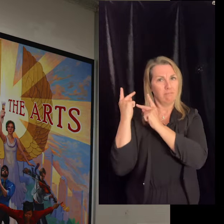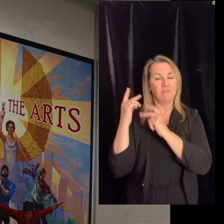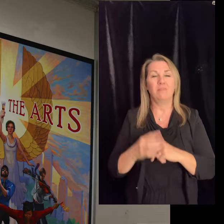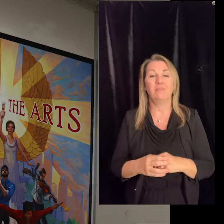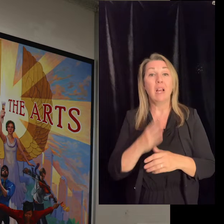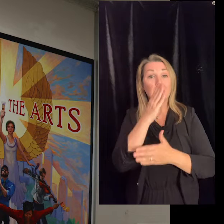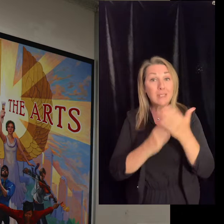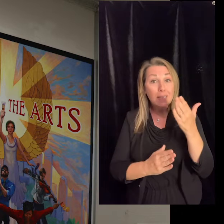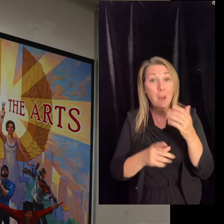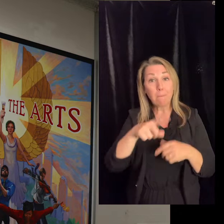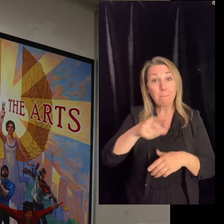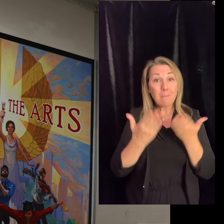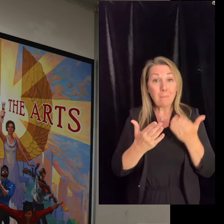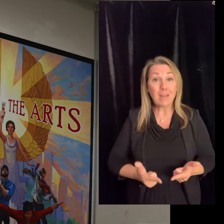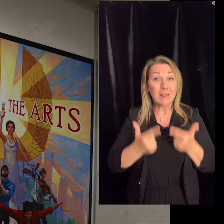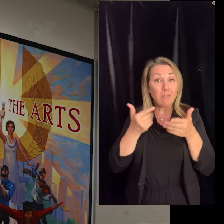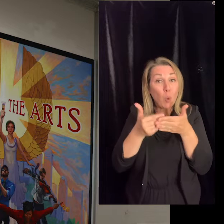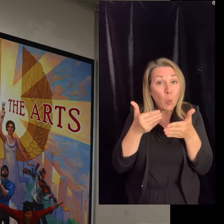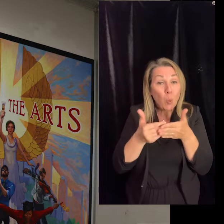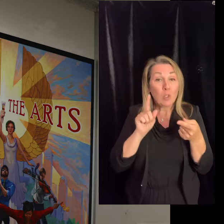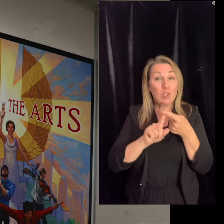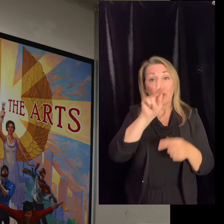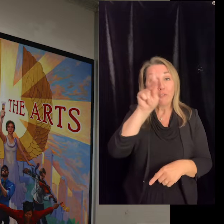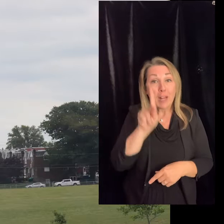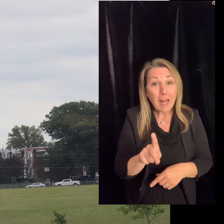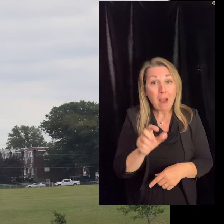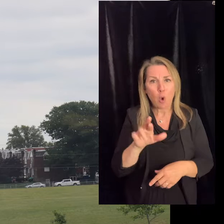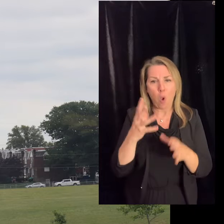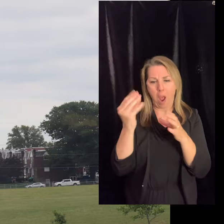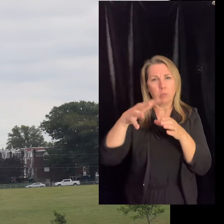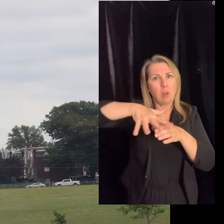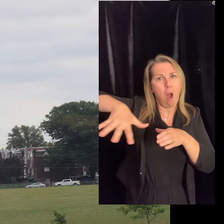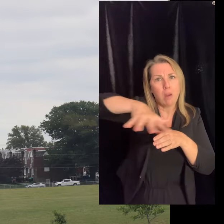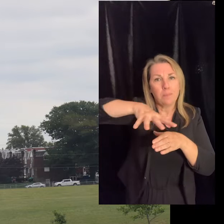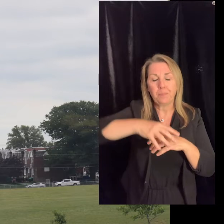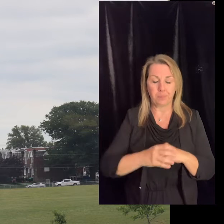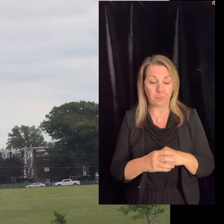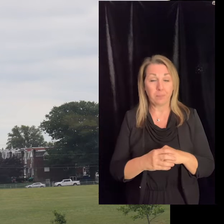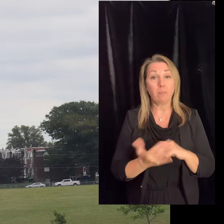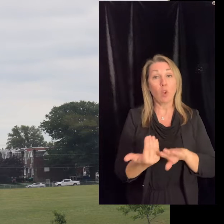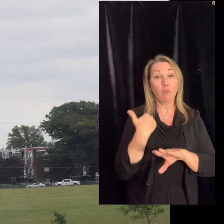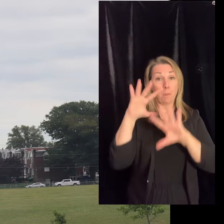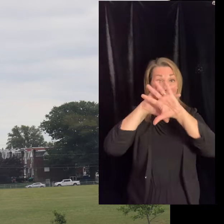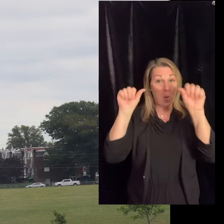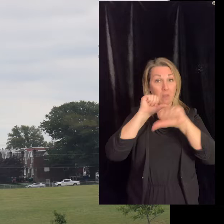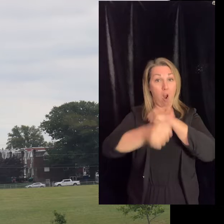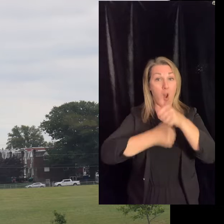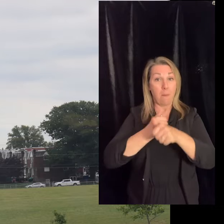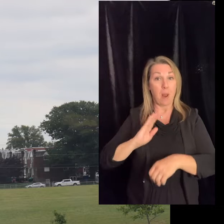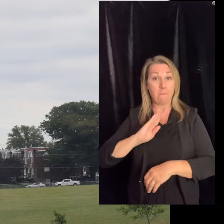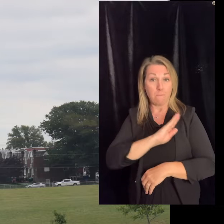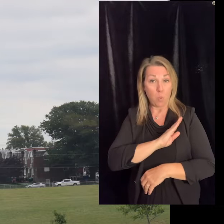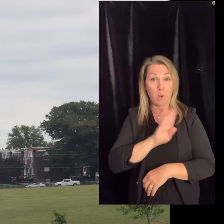back. Some may be nearby, still living in the Philadelphia area or in surrounding suburbs. Former president of Alumni Board